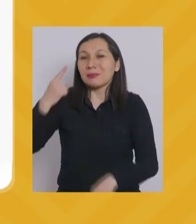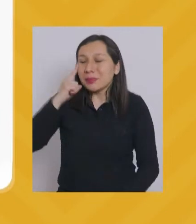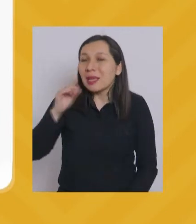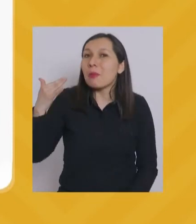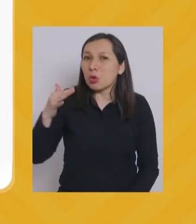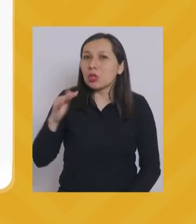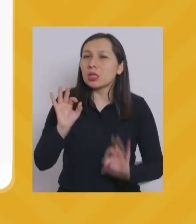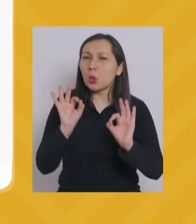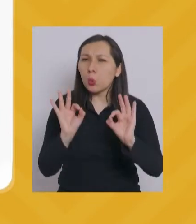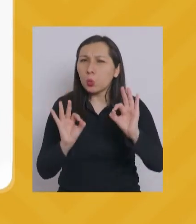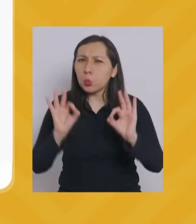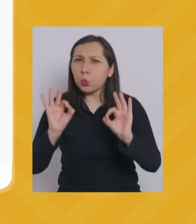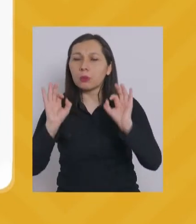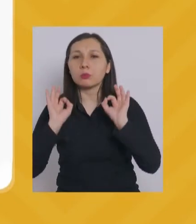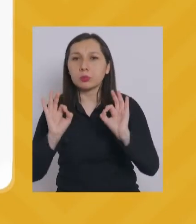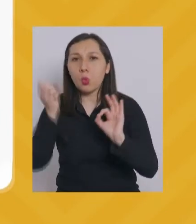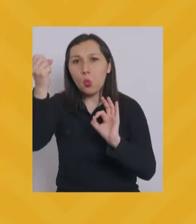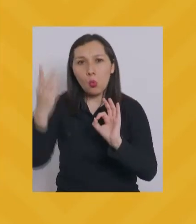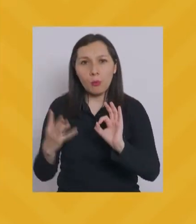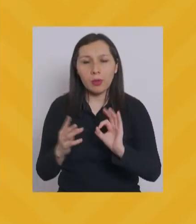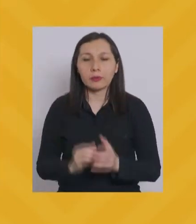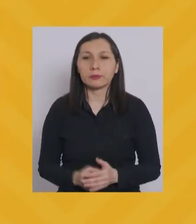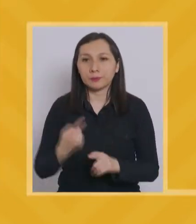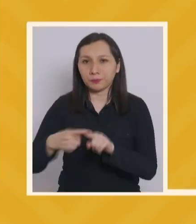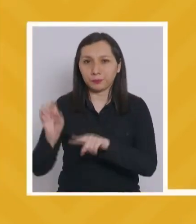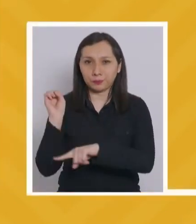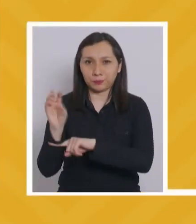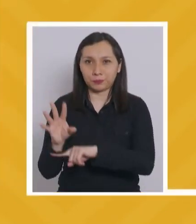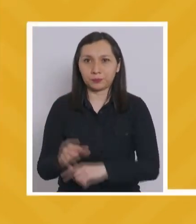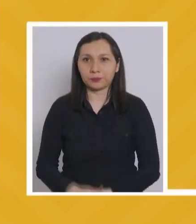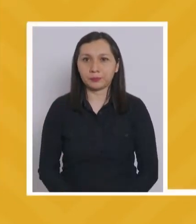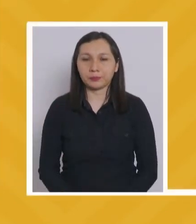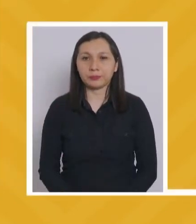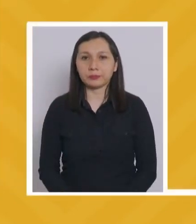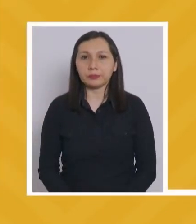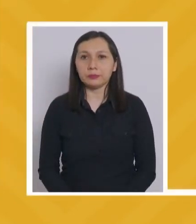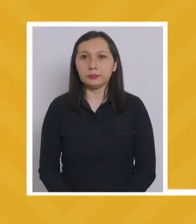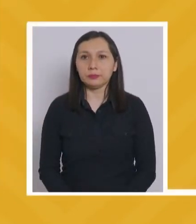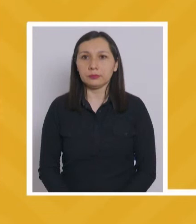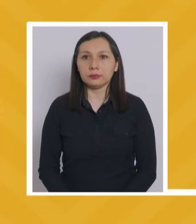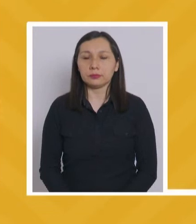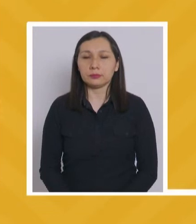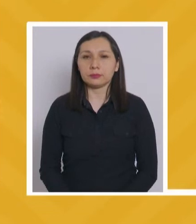is significantly different. So it is important to make the necessary adjustments.